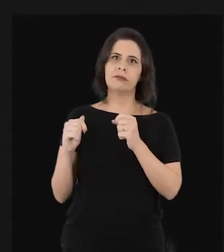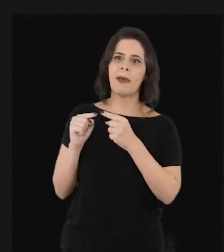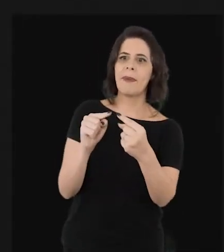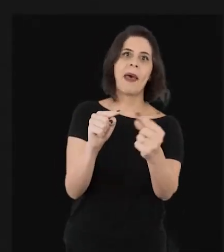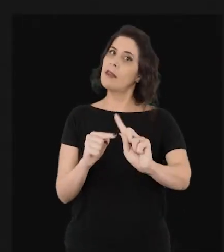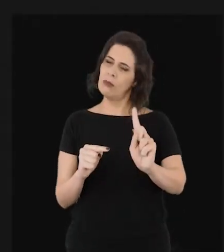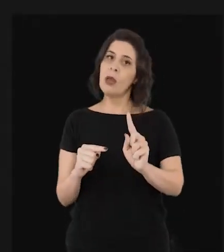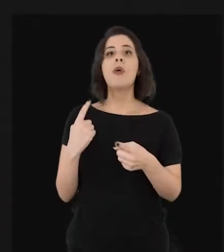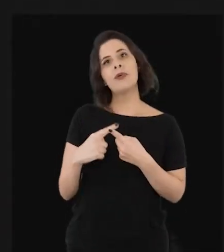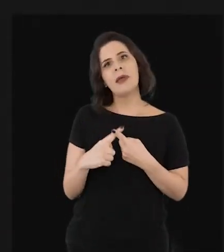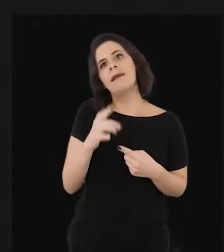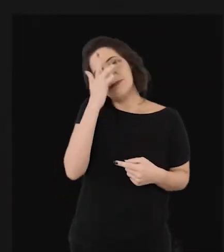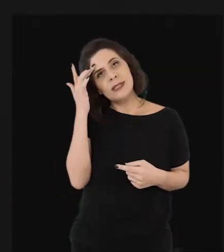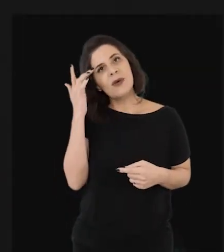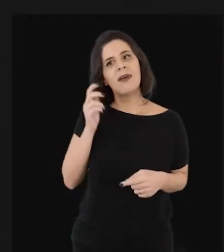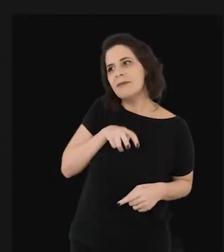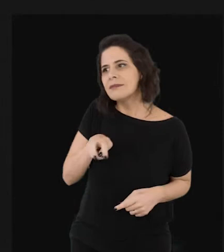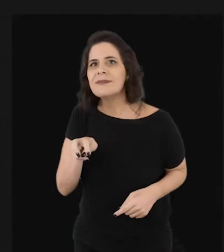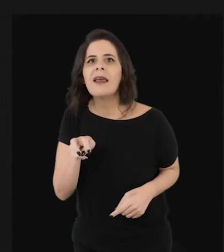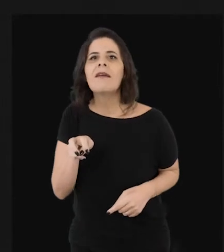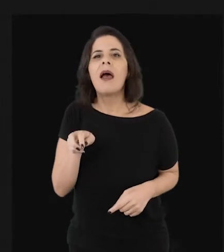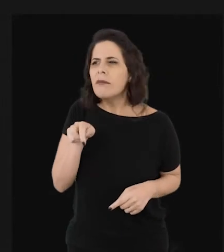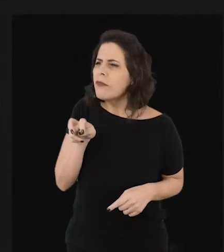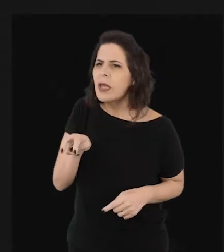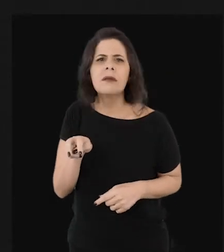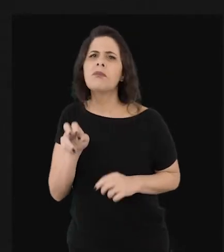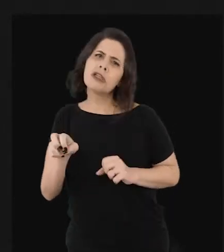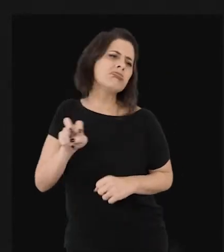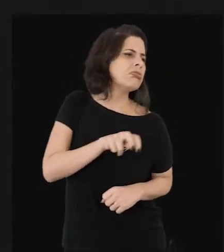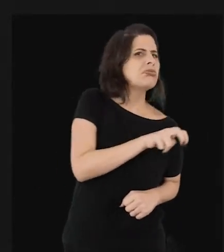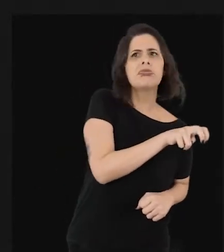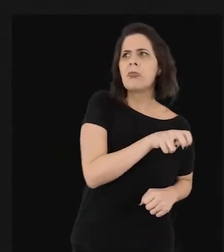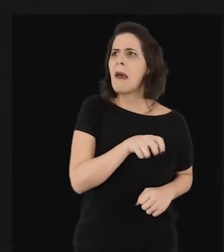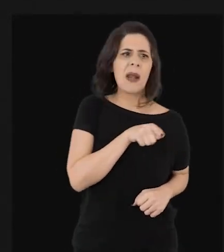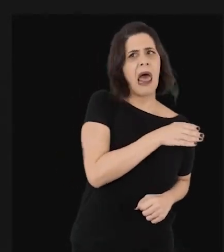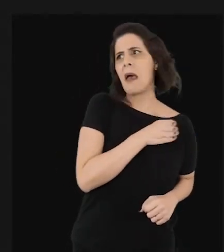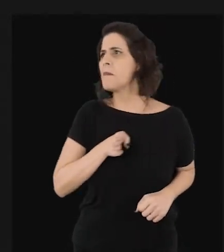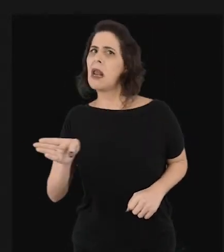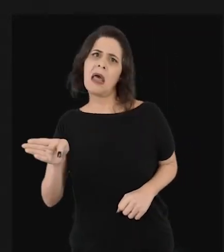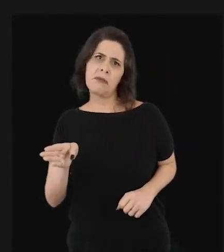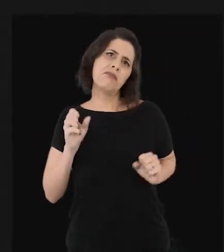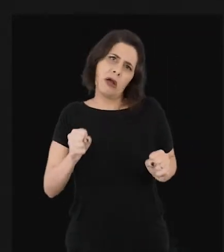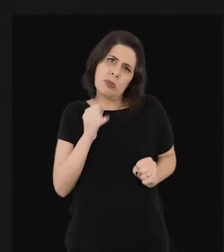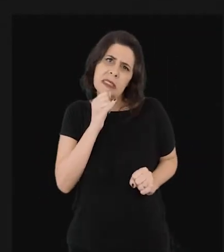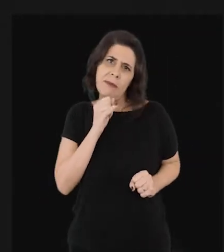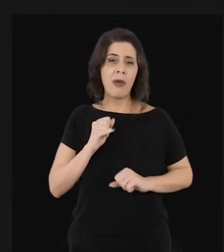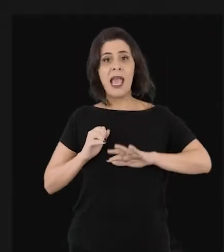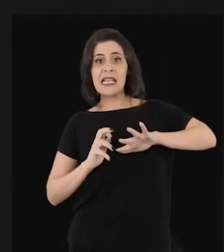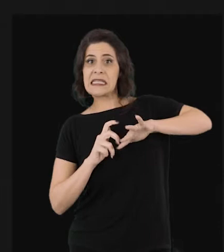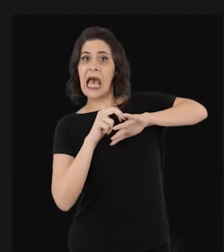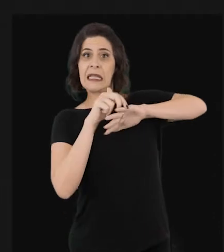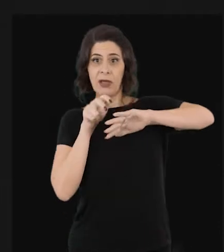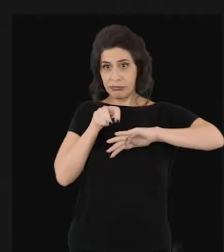because people can be a really like recombinant space. You can move around in many different ways. Even from the time you come up the stairs, you could